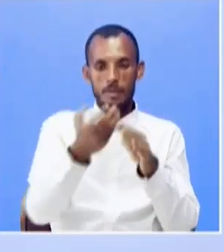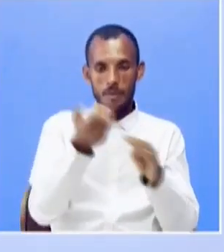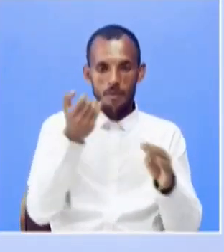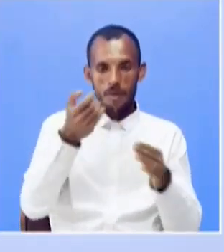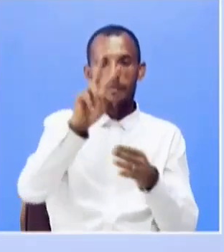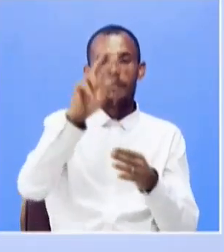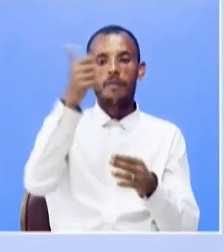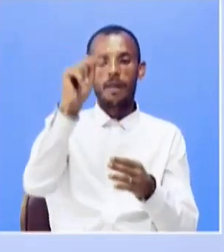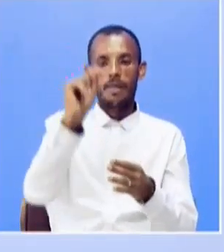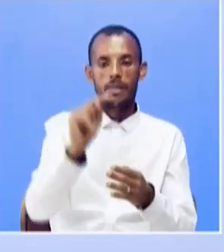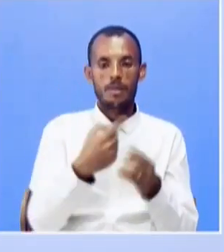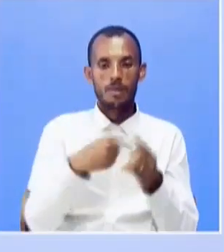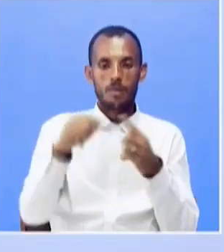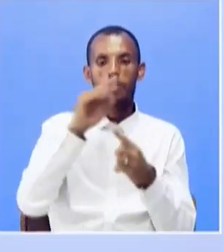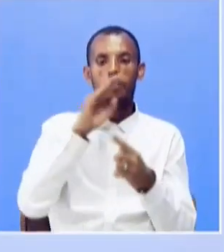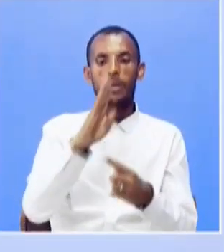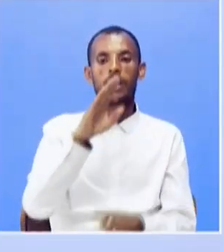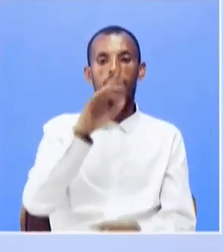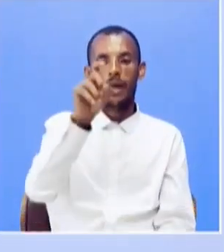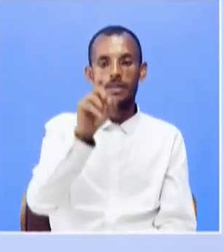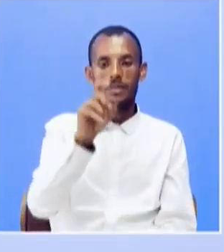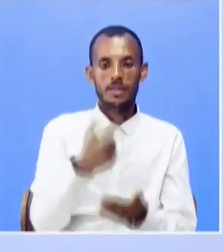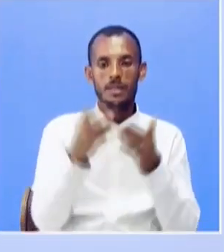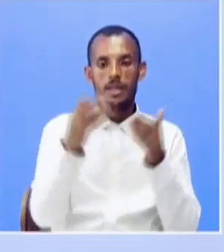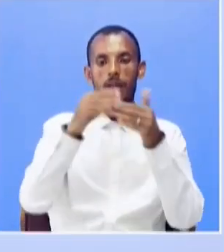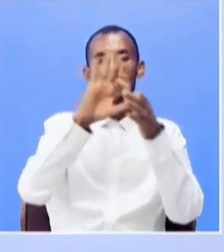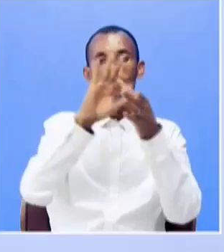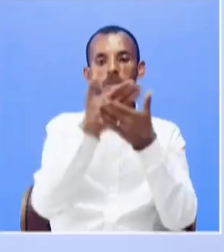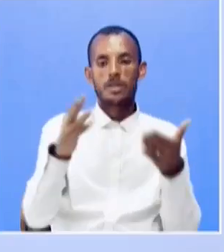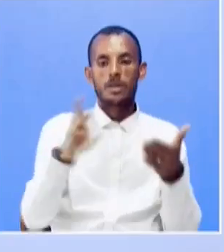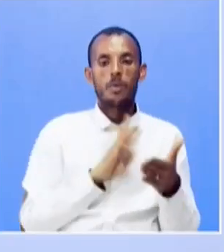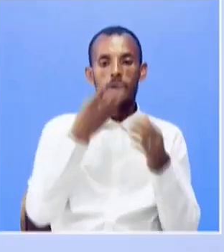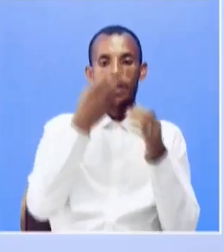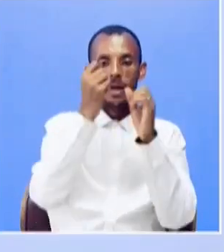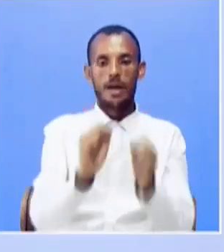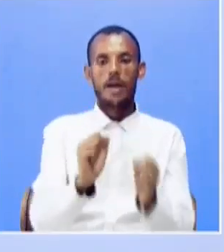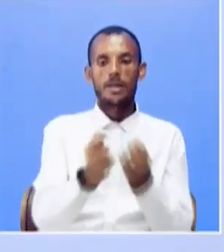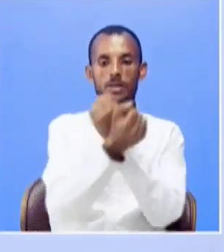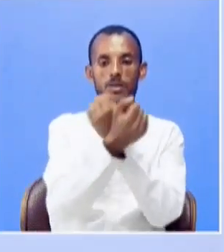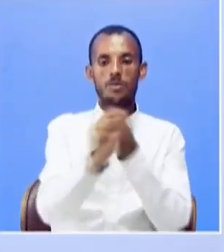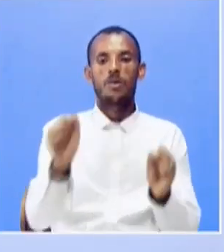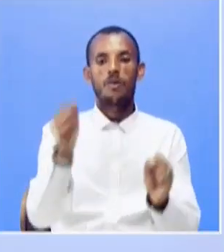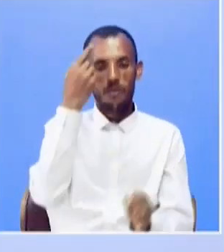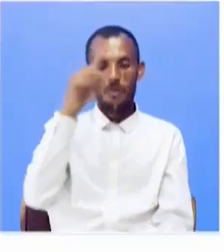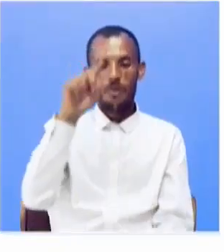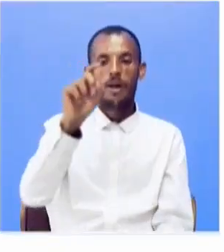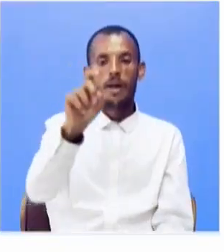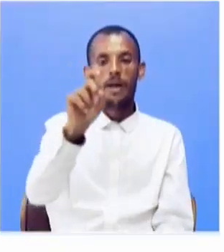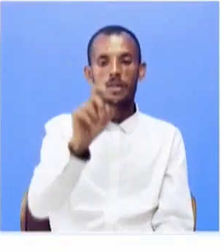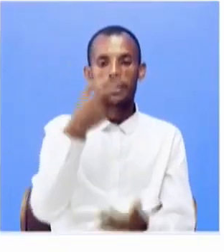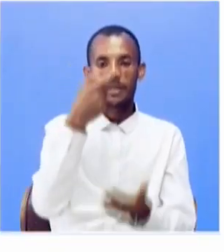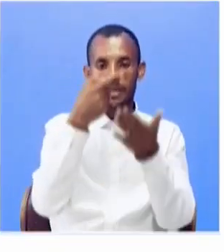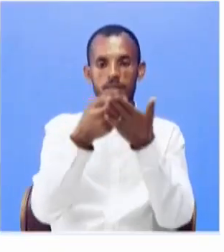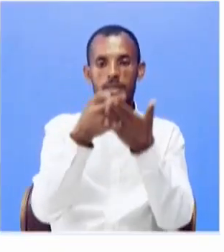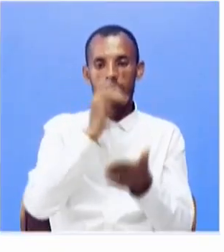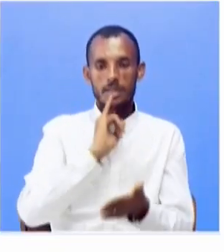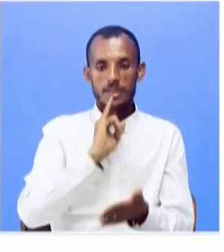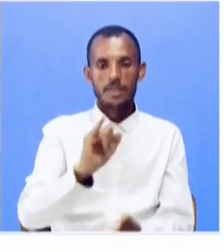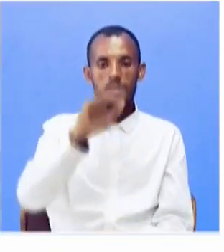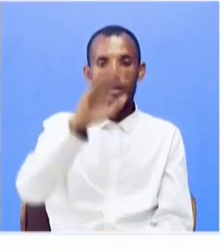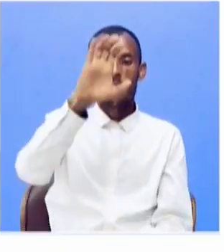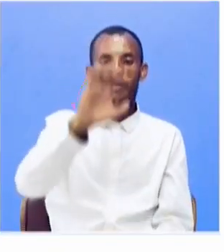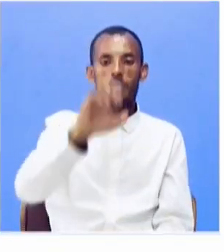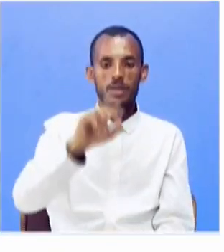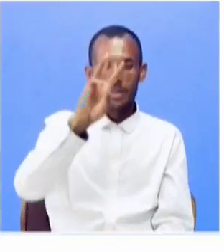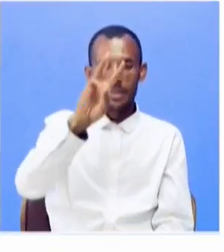to be X. So this is the equation. So we can solve for X. Here, this is 46 is